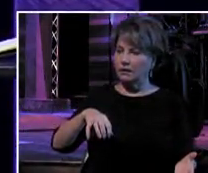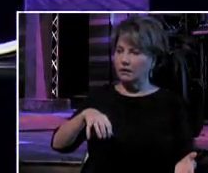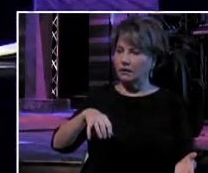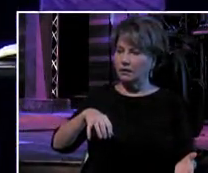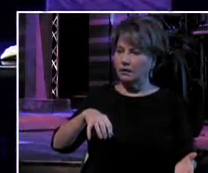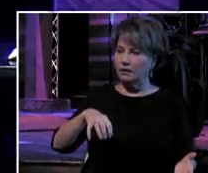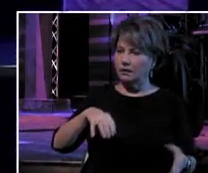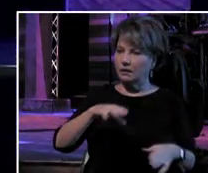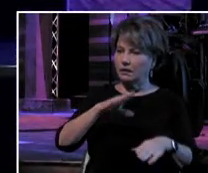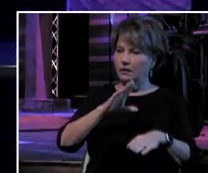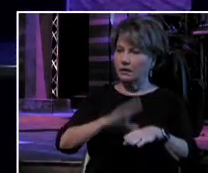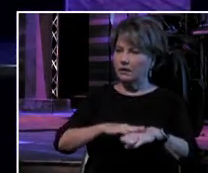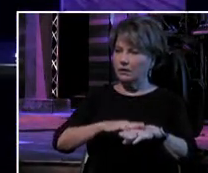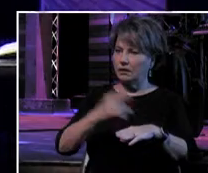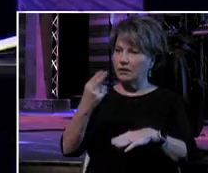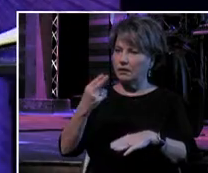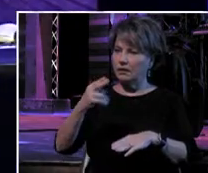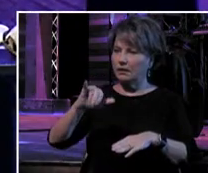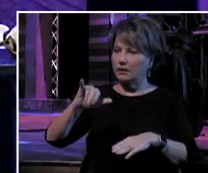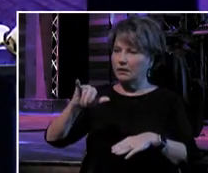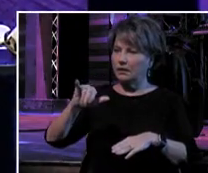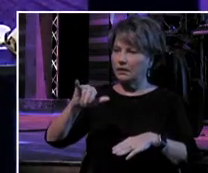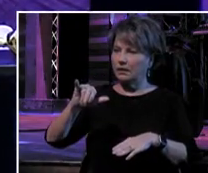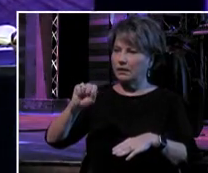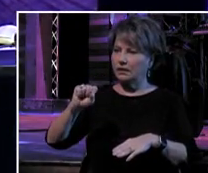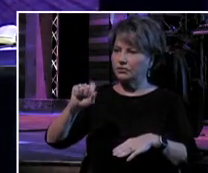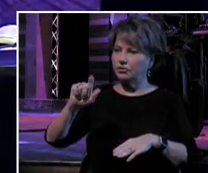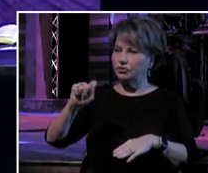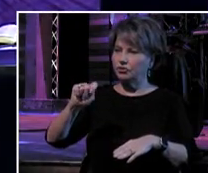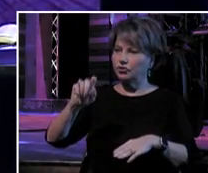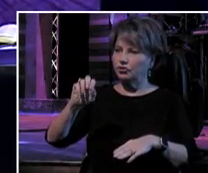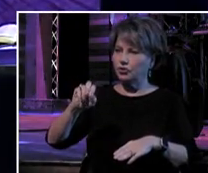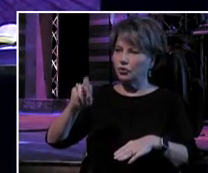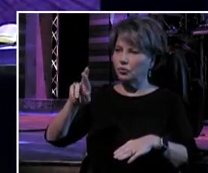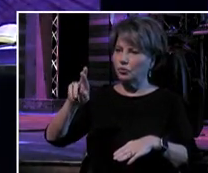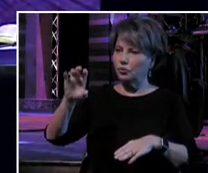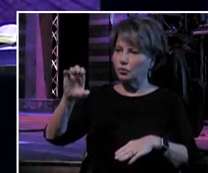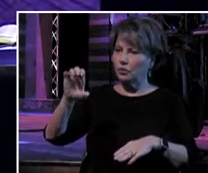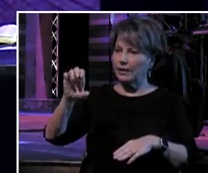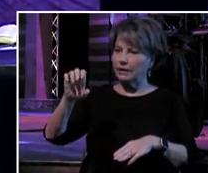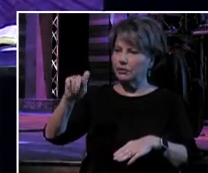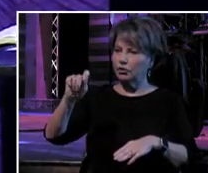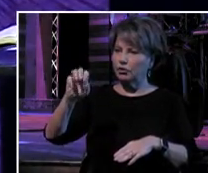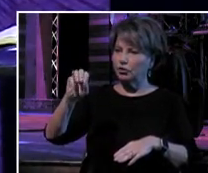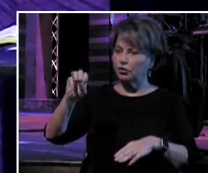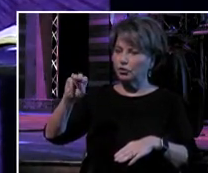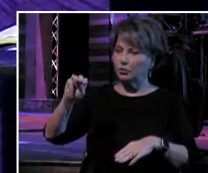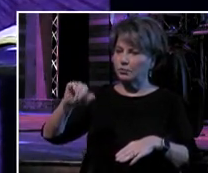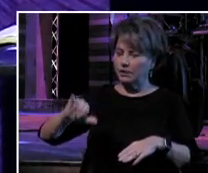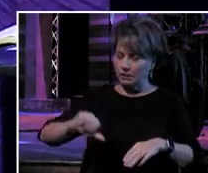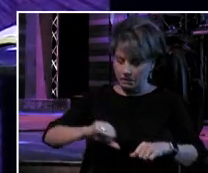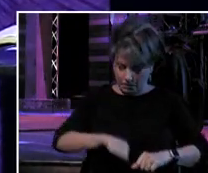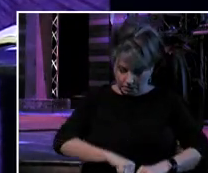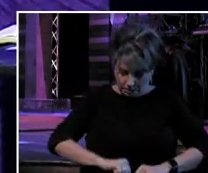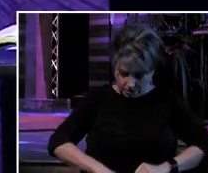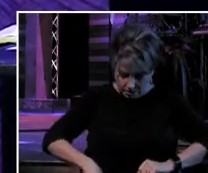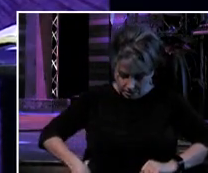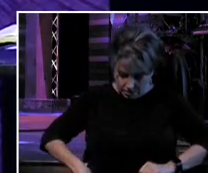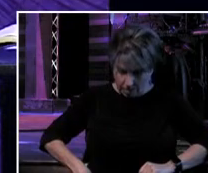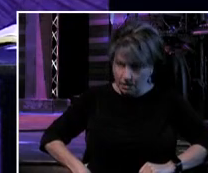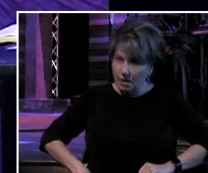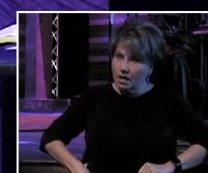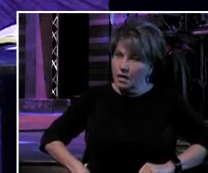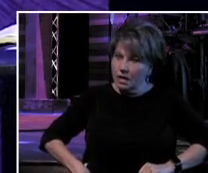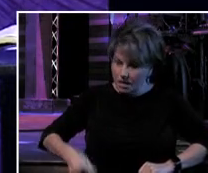on a hysterectomy where the doctor came back and said, oh no, we found cancer And it's not just there, it's all over your body.